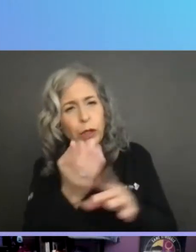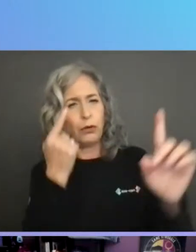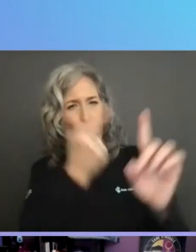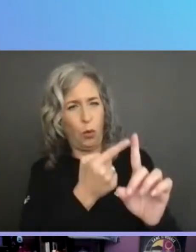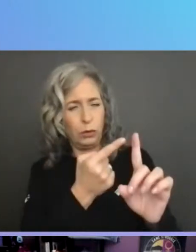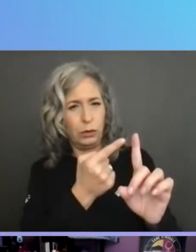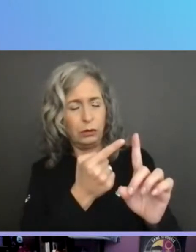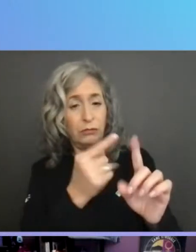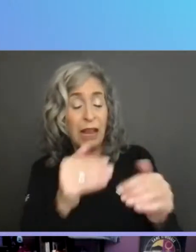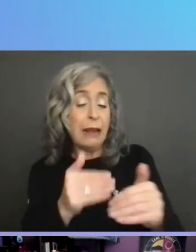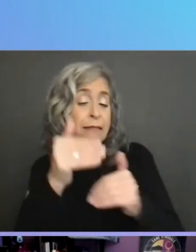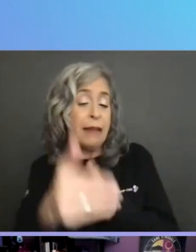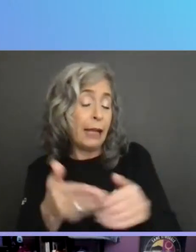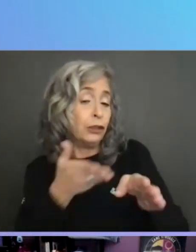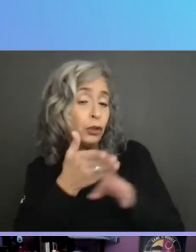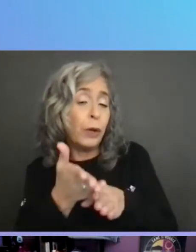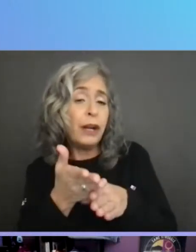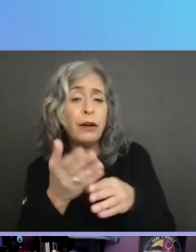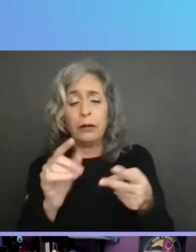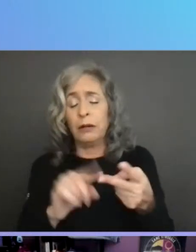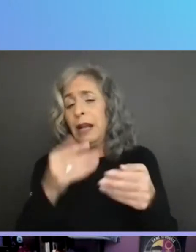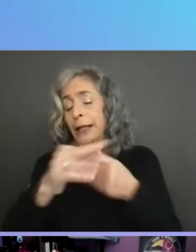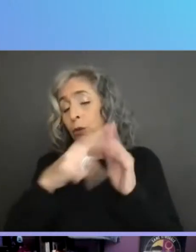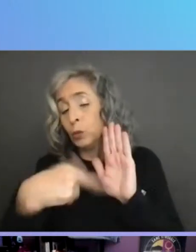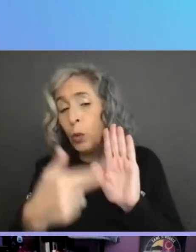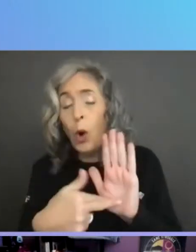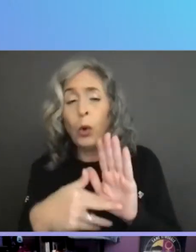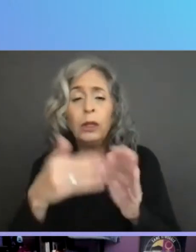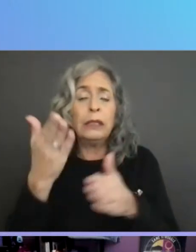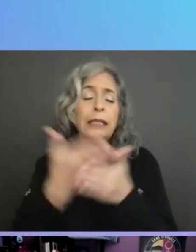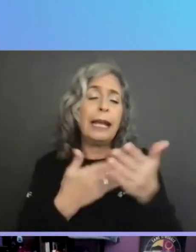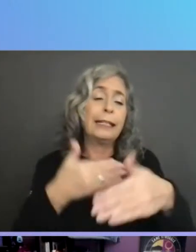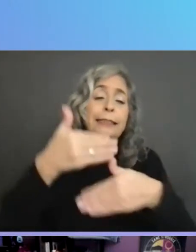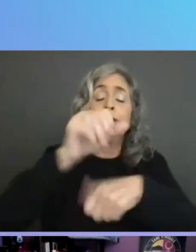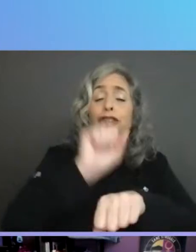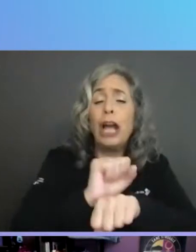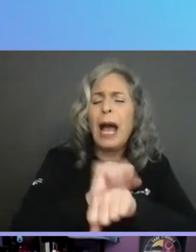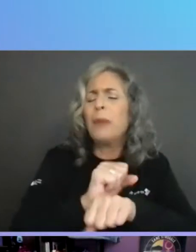your next career path, your next role, your position, how you want to move forward.